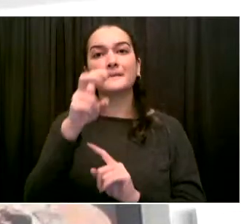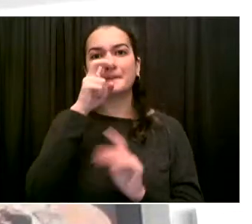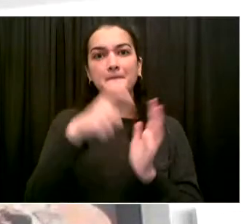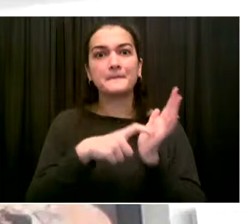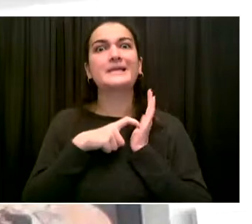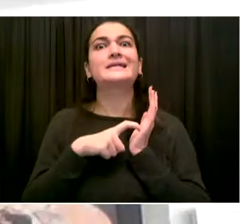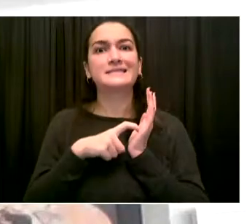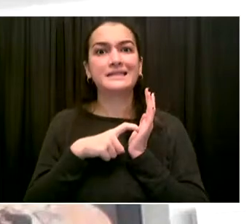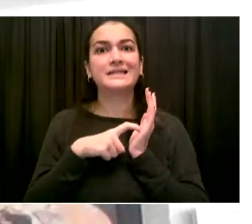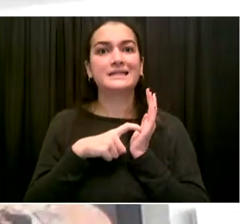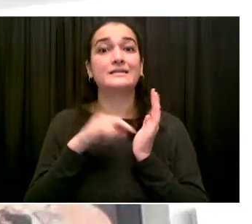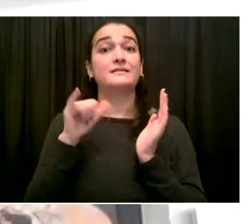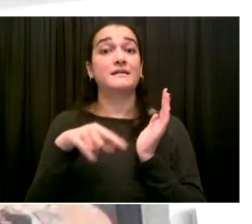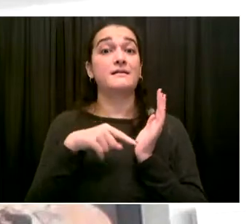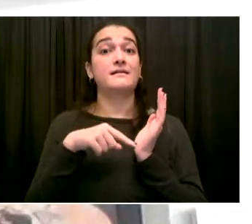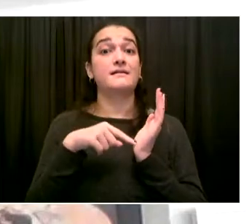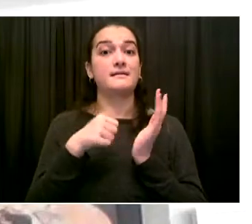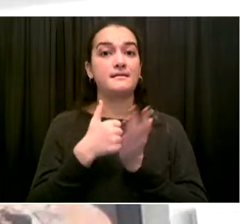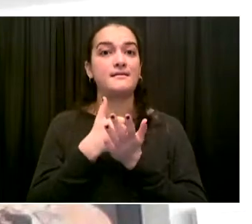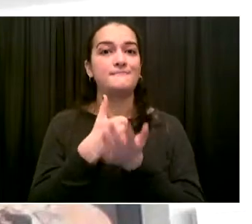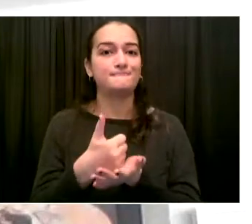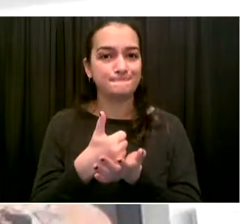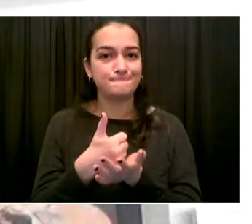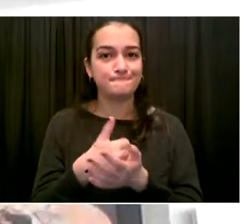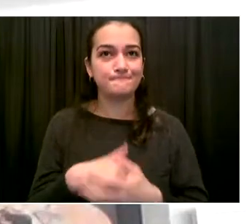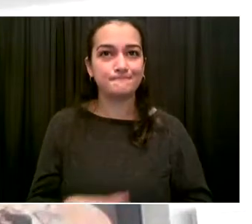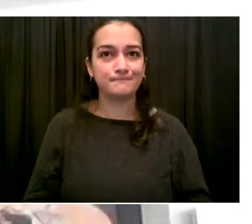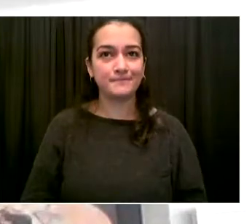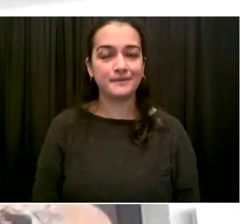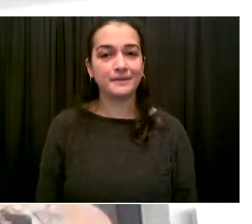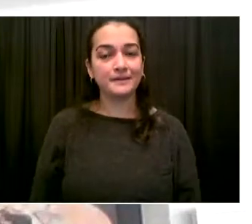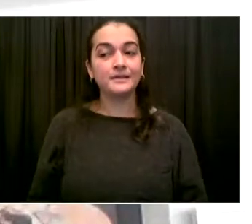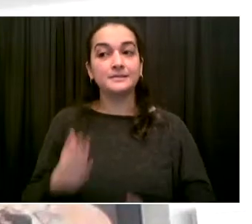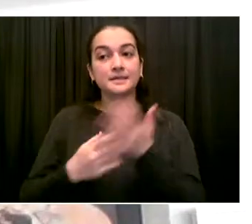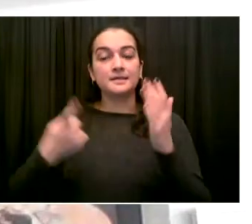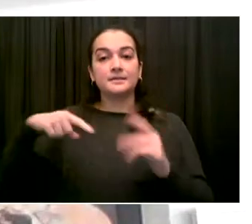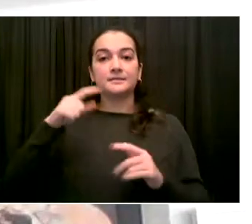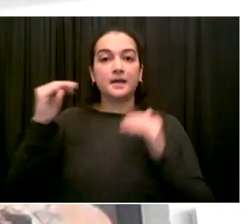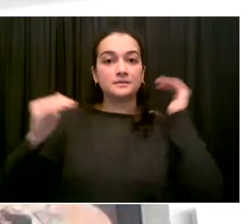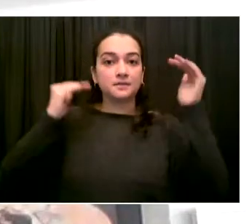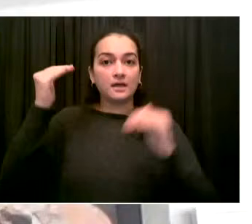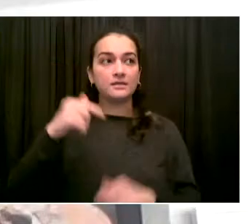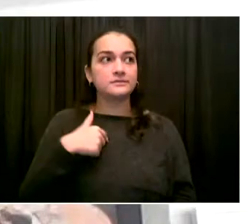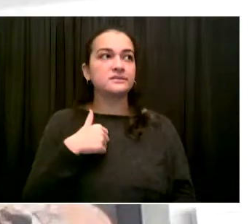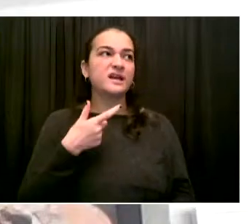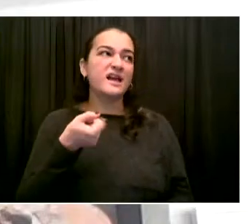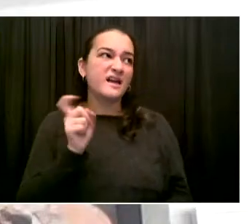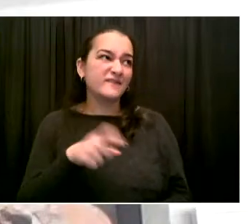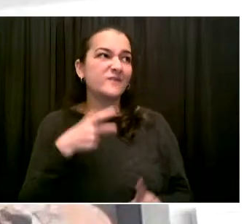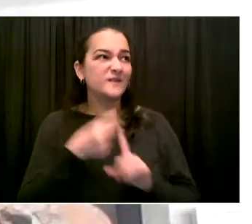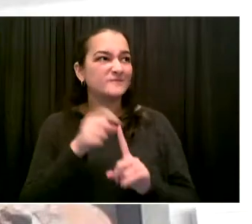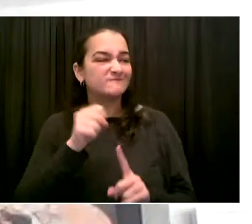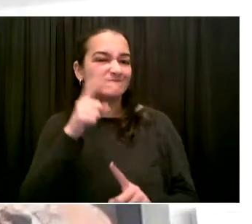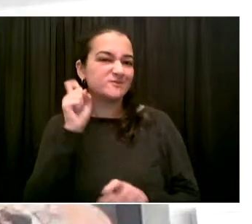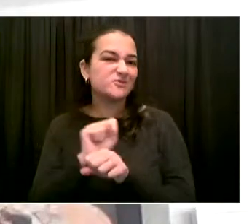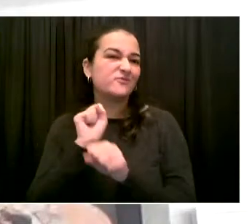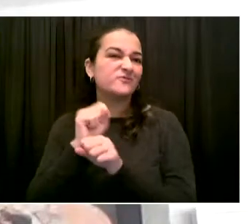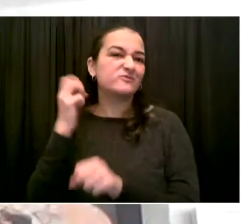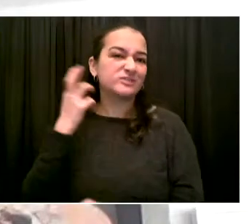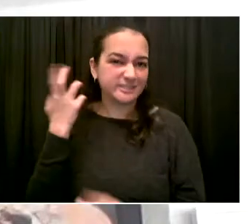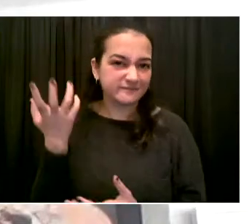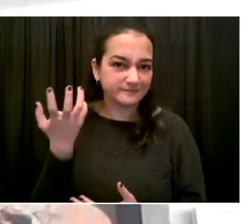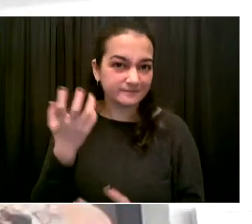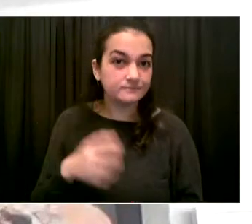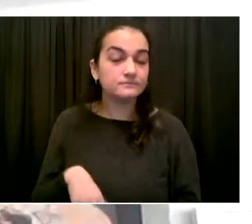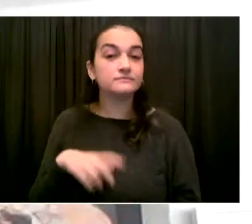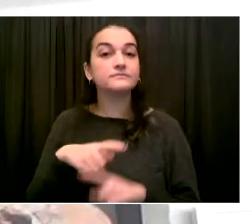I think what's happened with the mandates is all of a sudden a group of people who were unsure, who were reluctant, who didn't